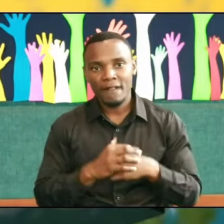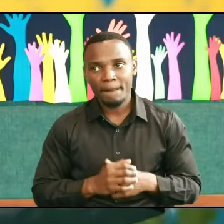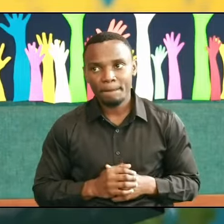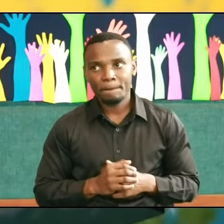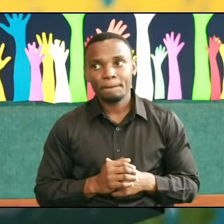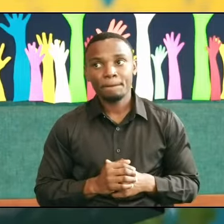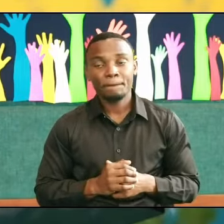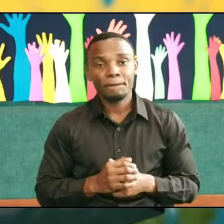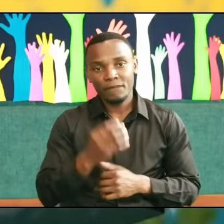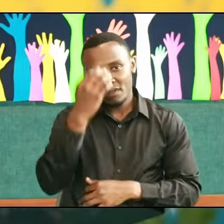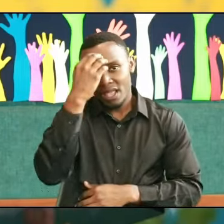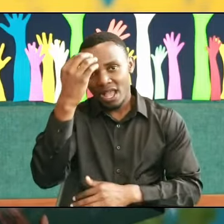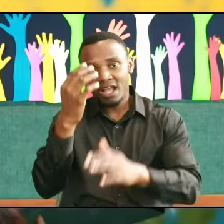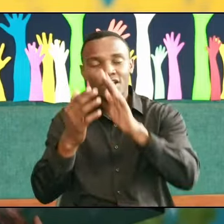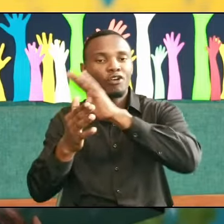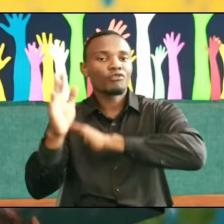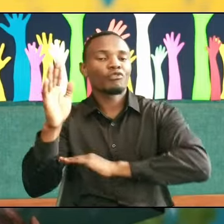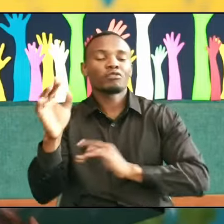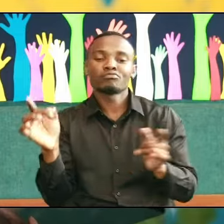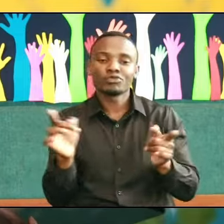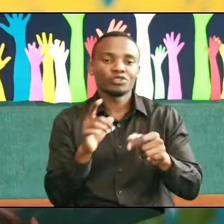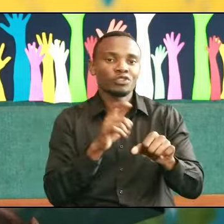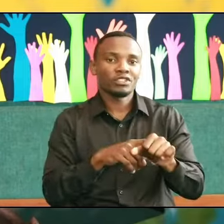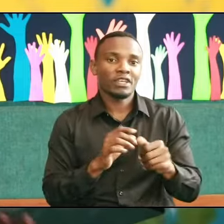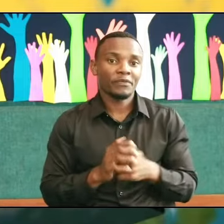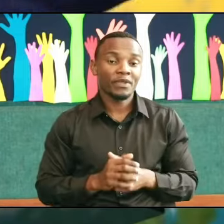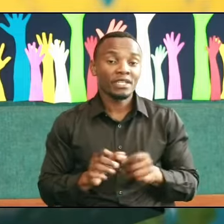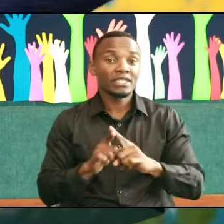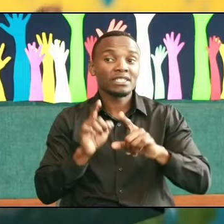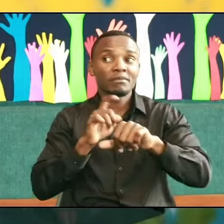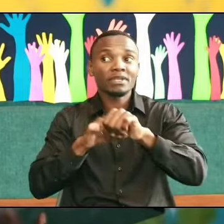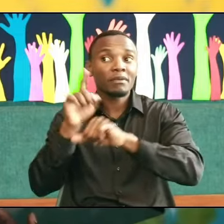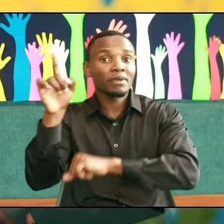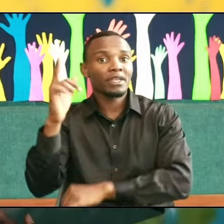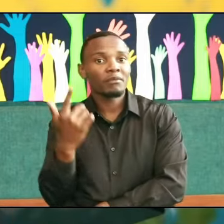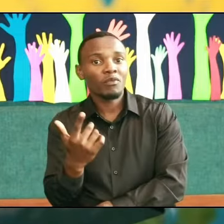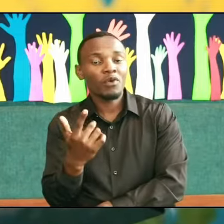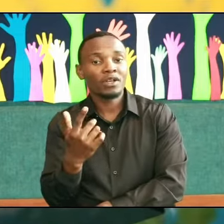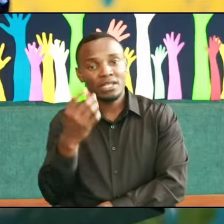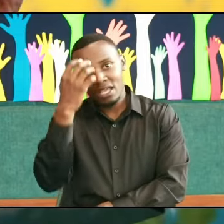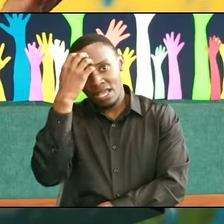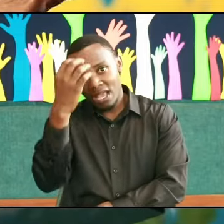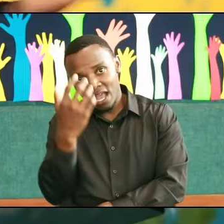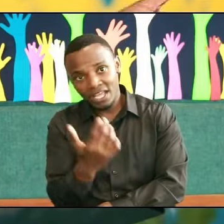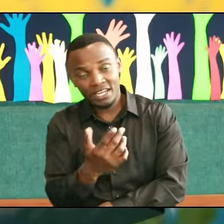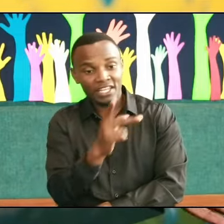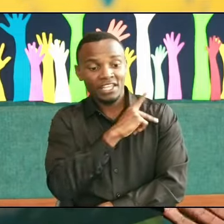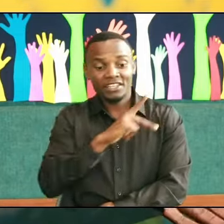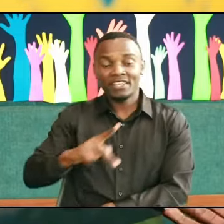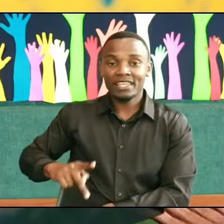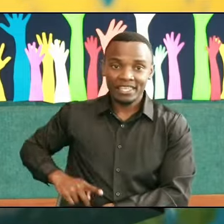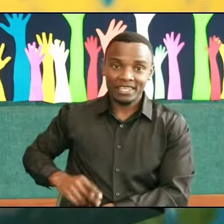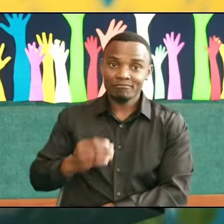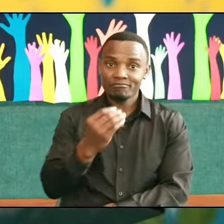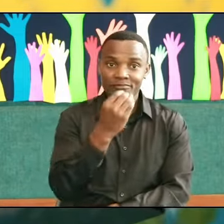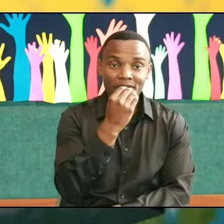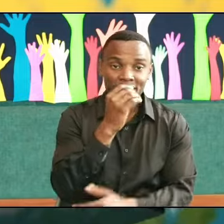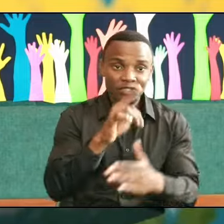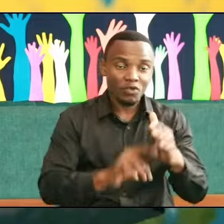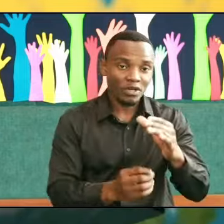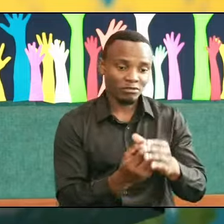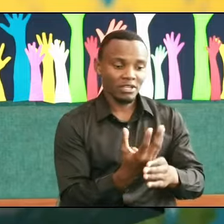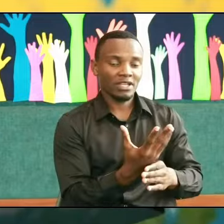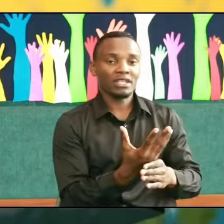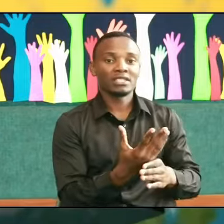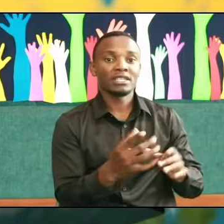The anger of God, when he was angry, Nebuchadnezzar was eating grass. When he was angry with sin,